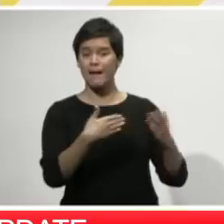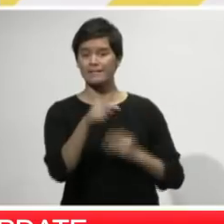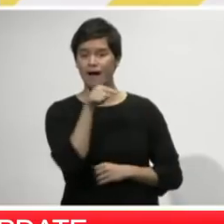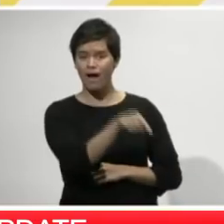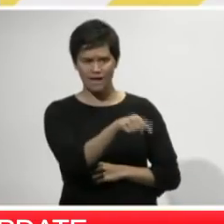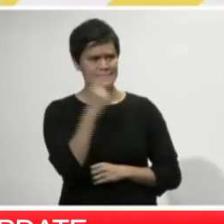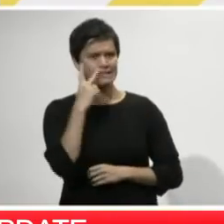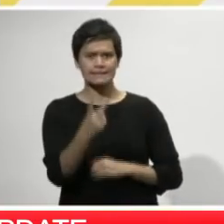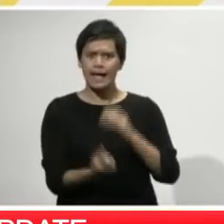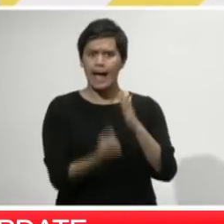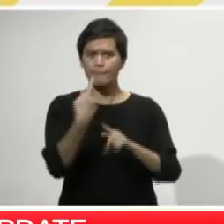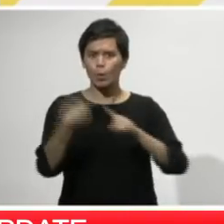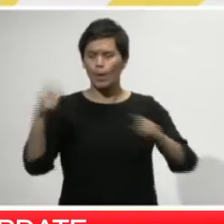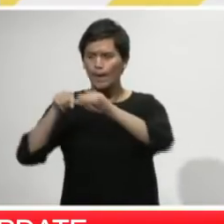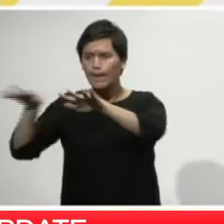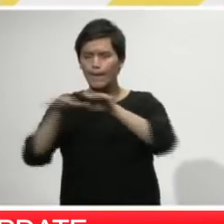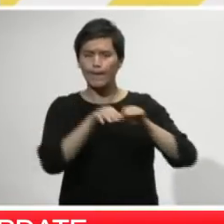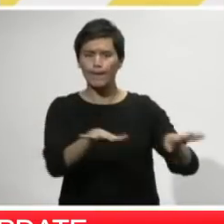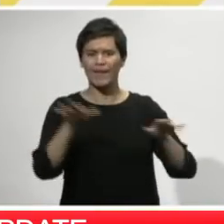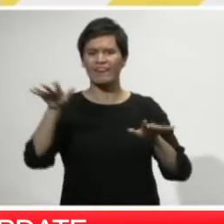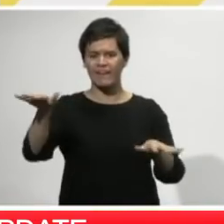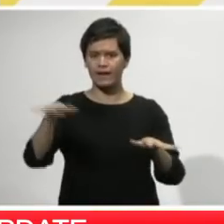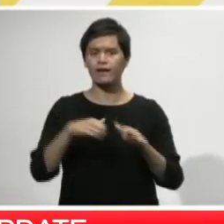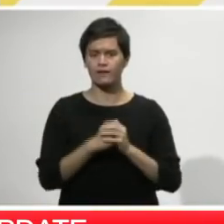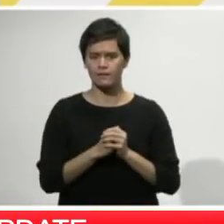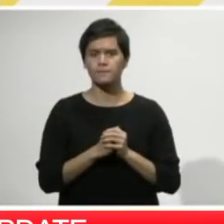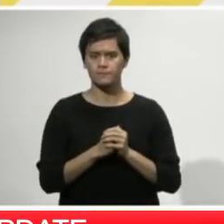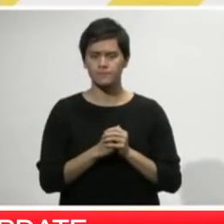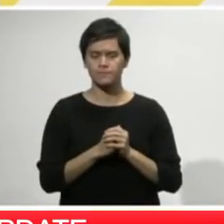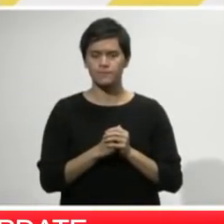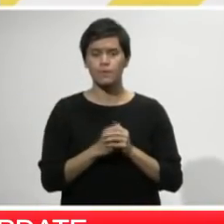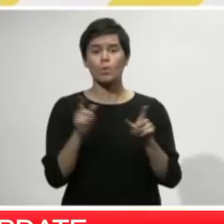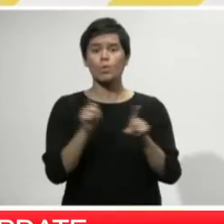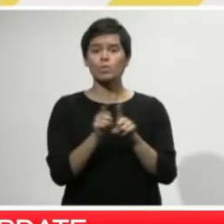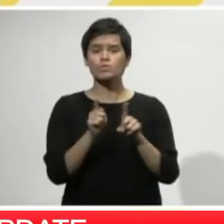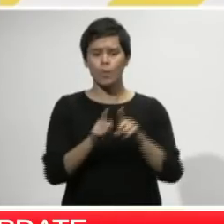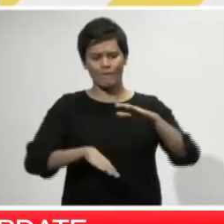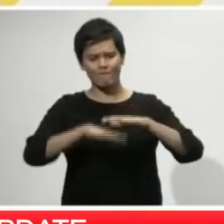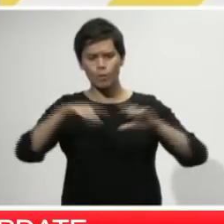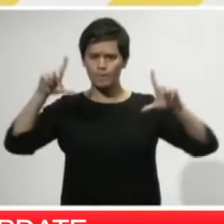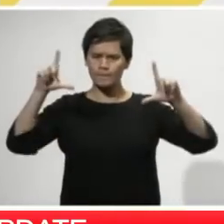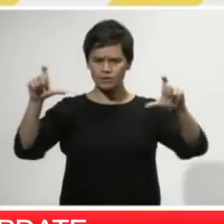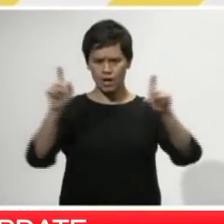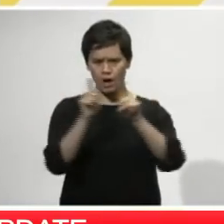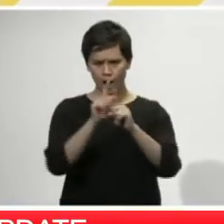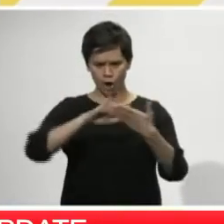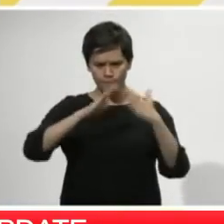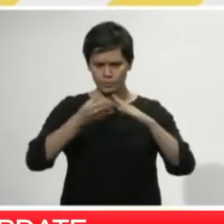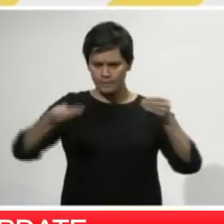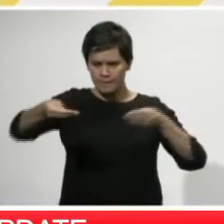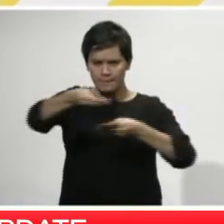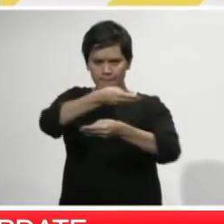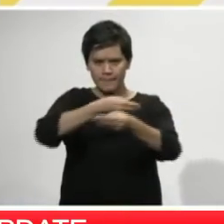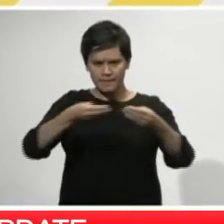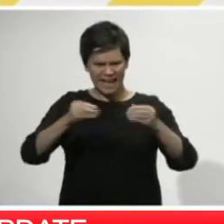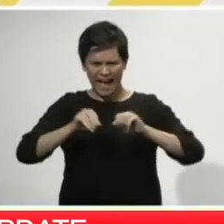outbreaks that were far, far worse down the track. We also don't have a full picture of the extent of community